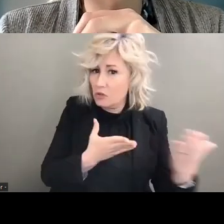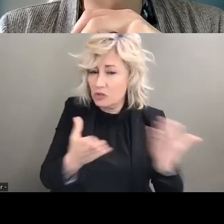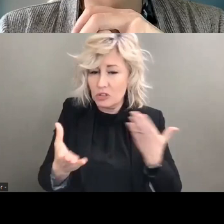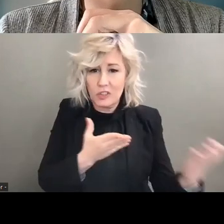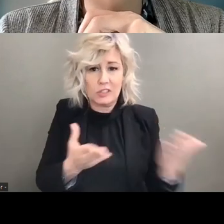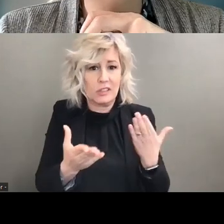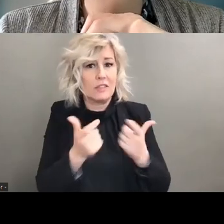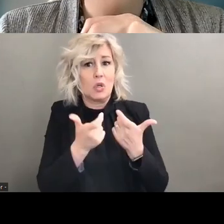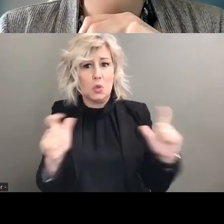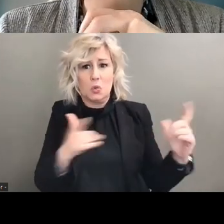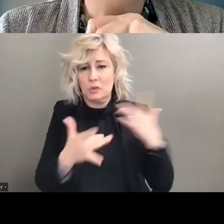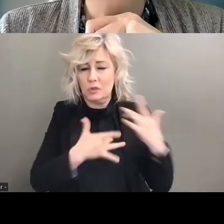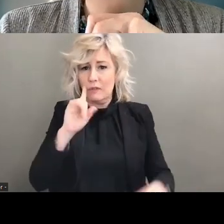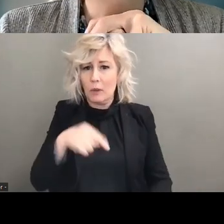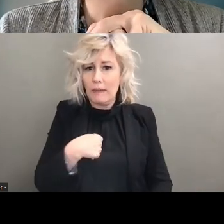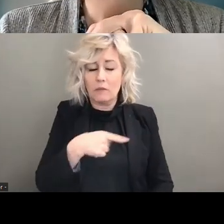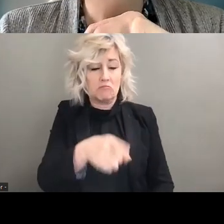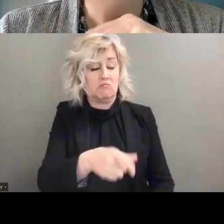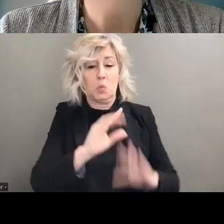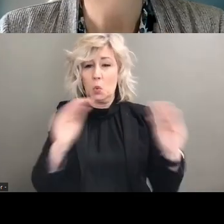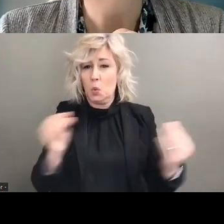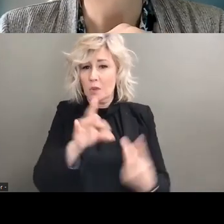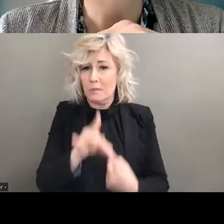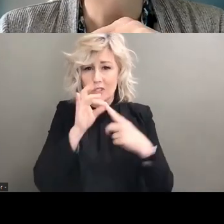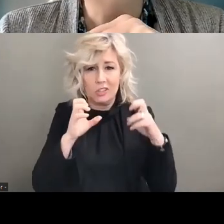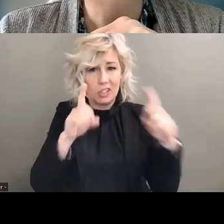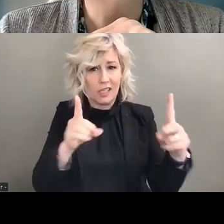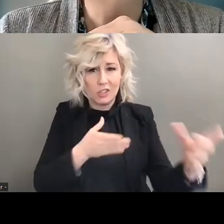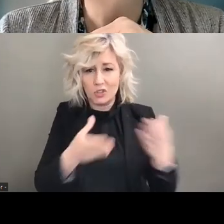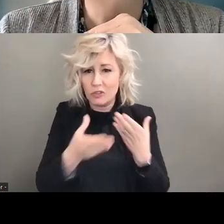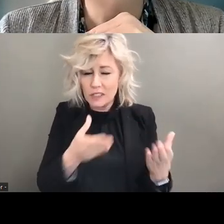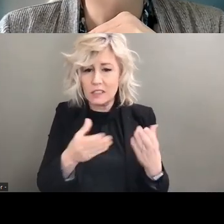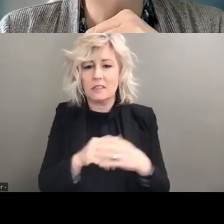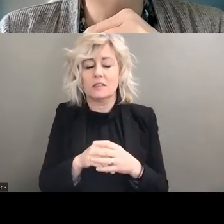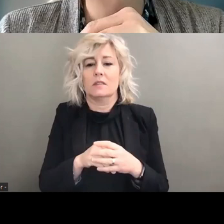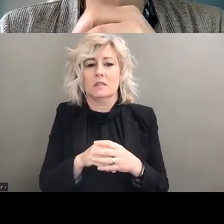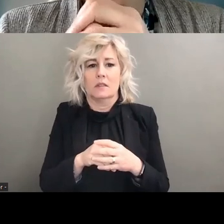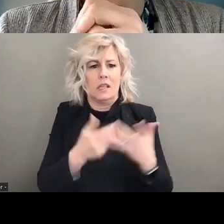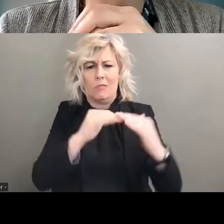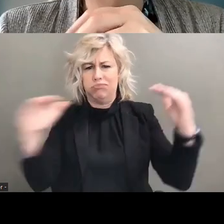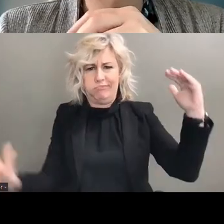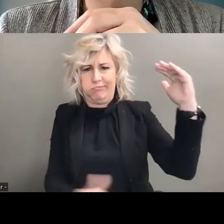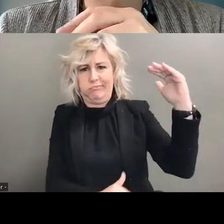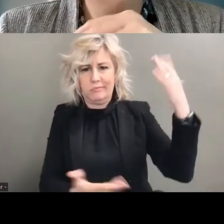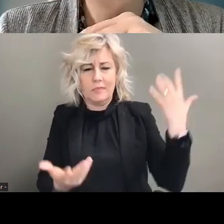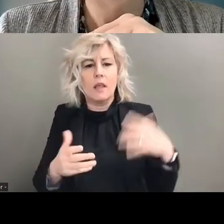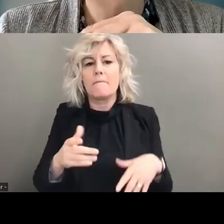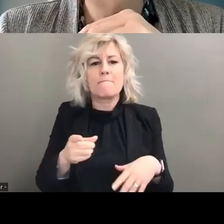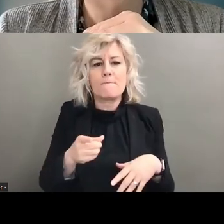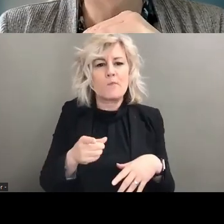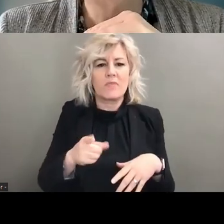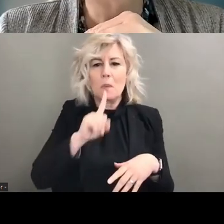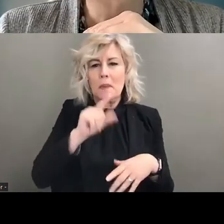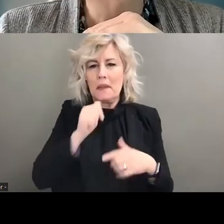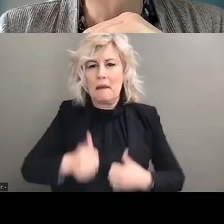huge concern to me. Special education services, and many times is substandard. And they really just are not